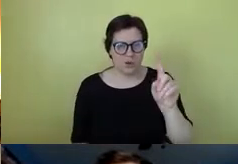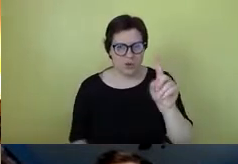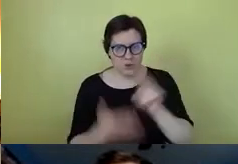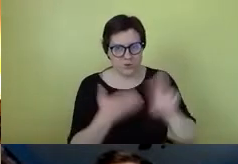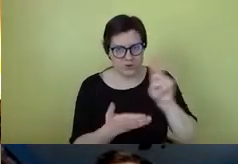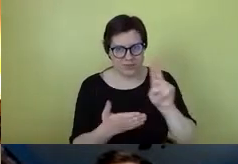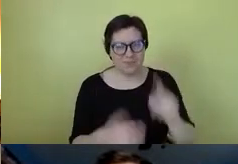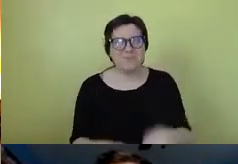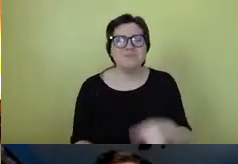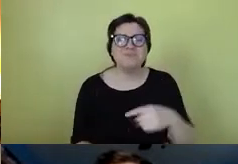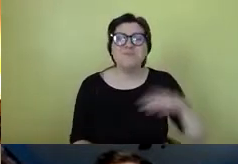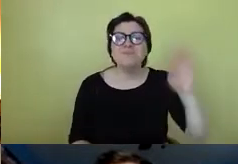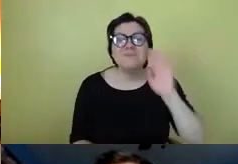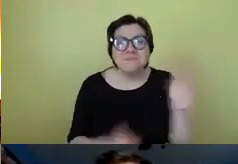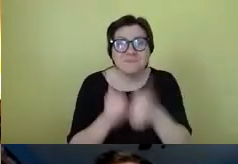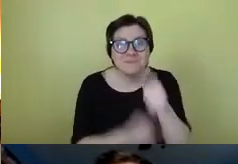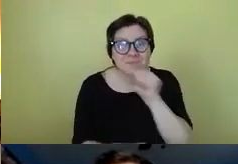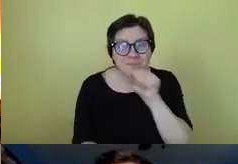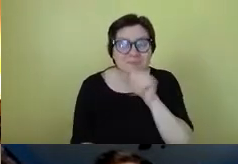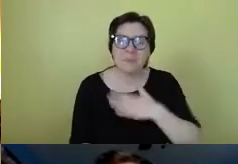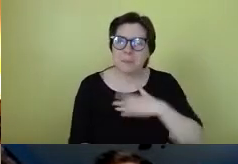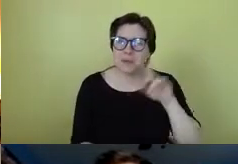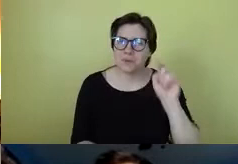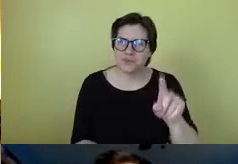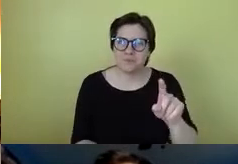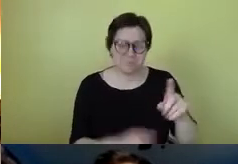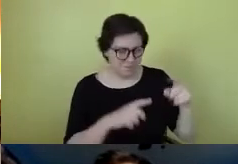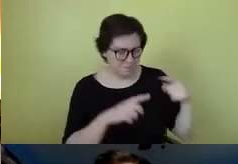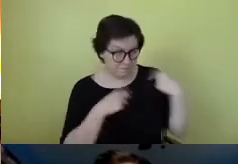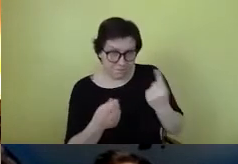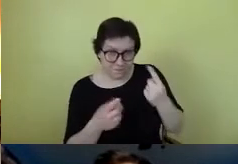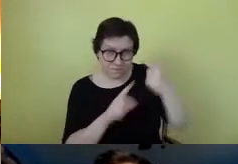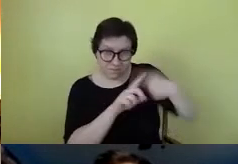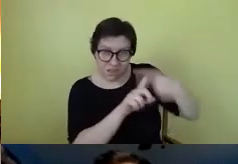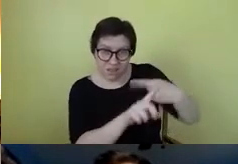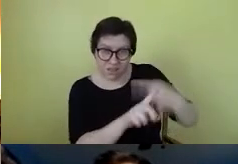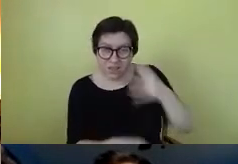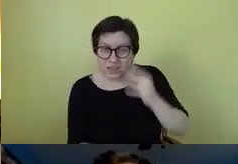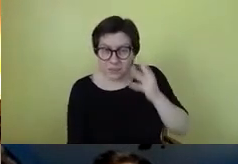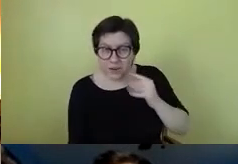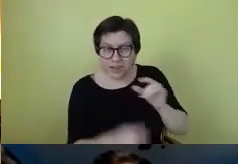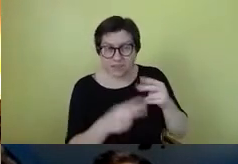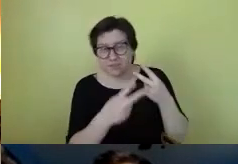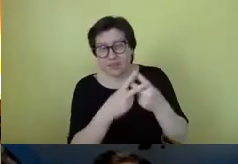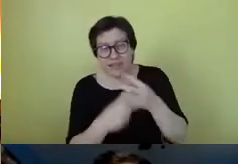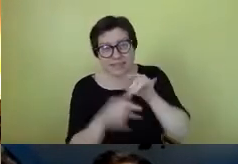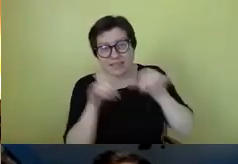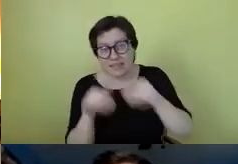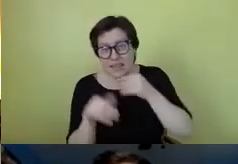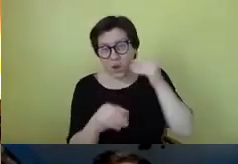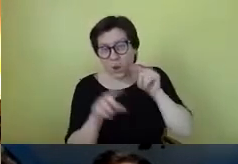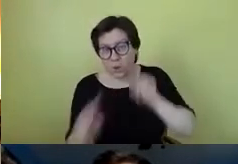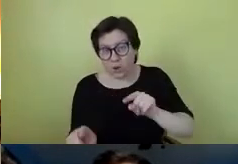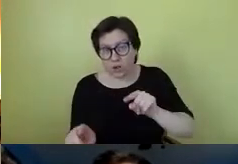Archbishop. My question is, given the experiences of these months and the stay-at-home order, what changes do you